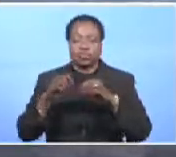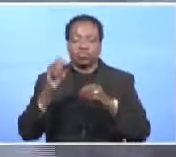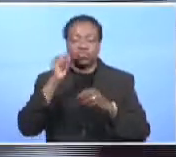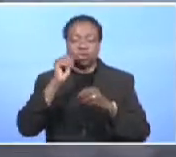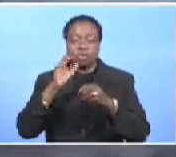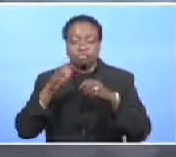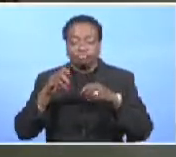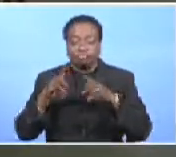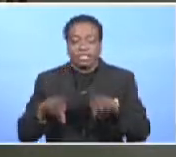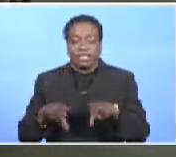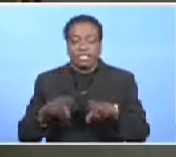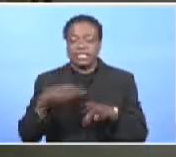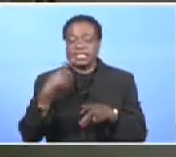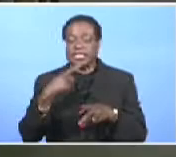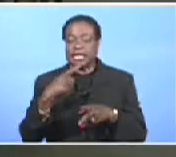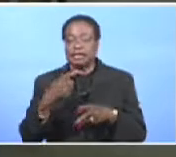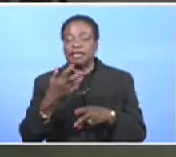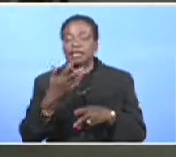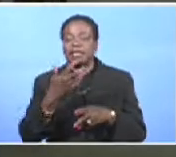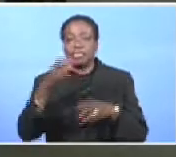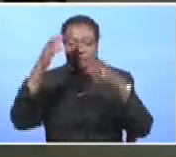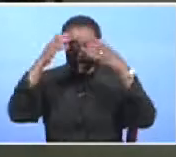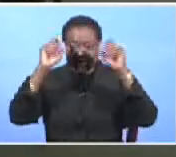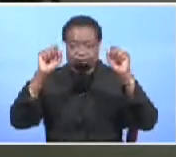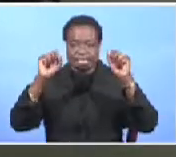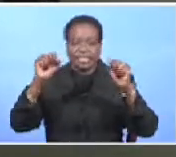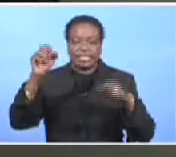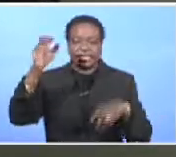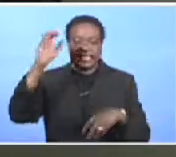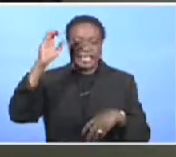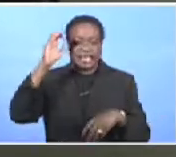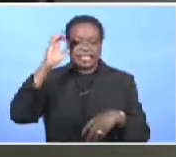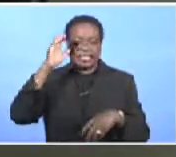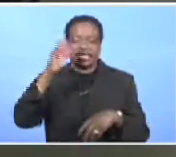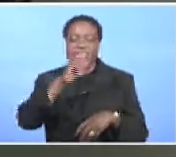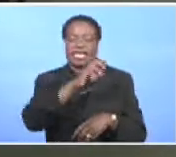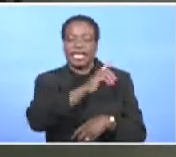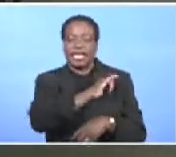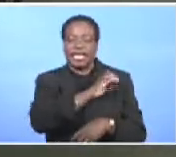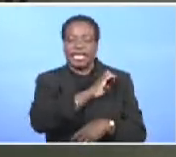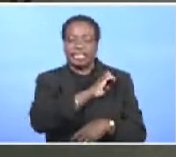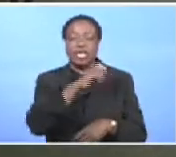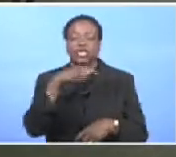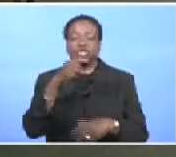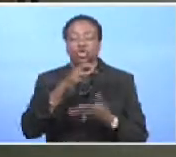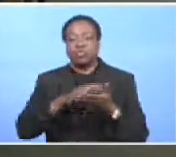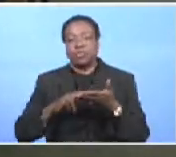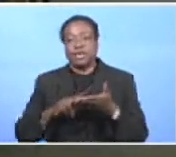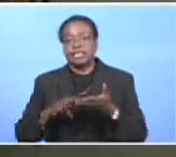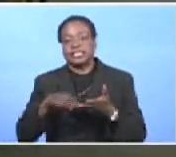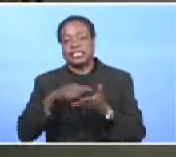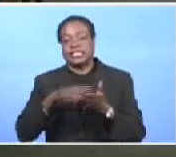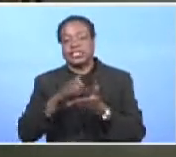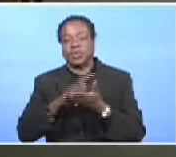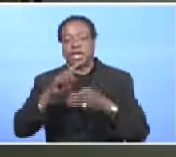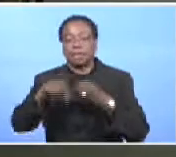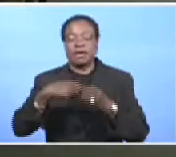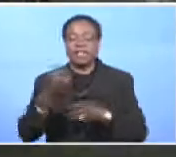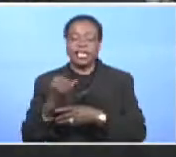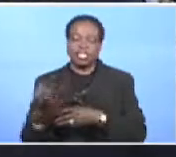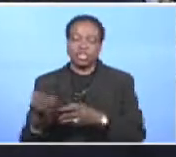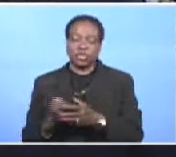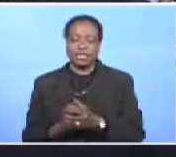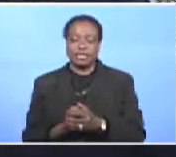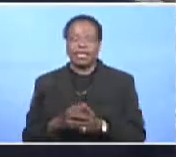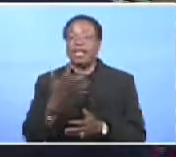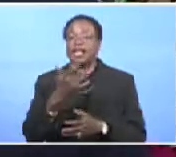Straw Vendors Advancement Association President Celestine Enias told reporters this week what some of those issues are. They